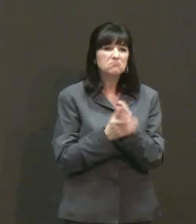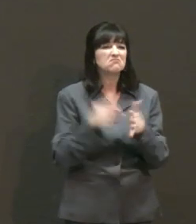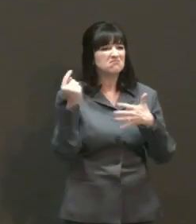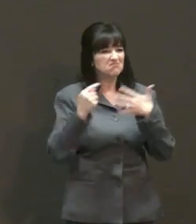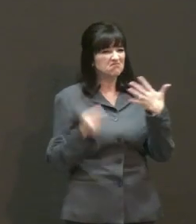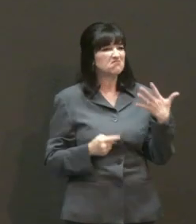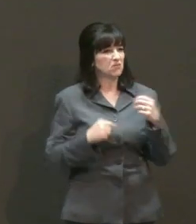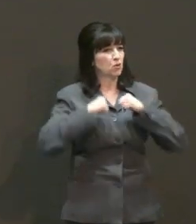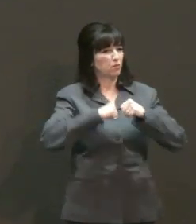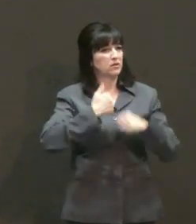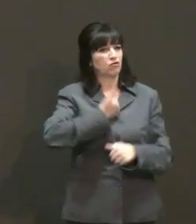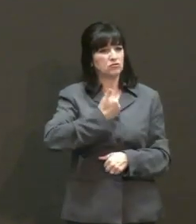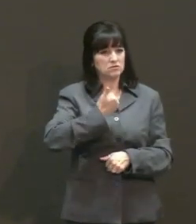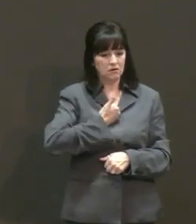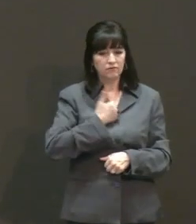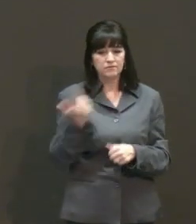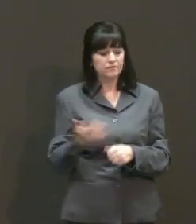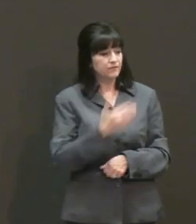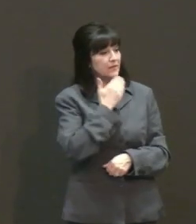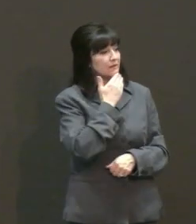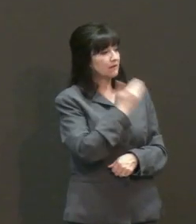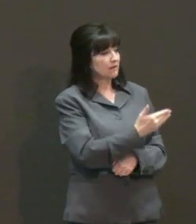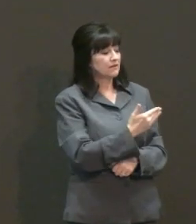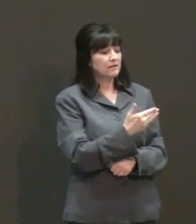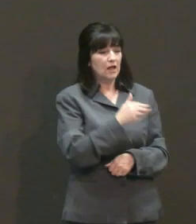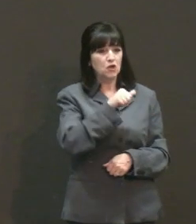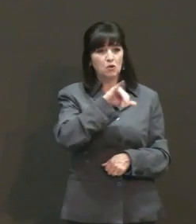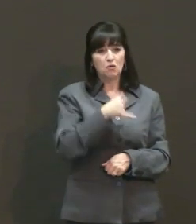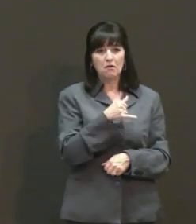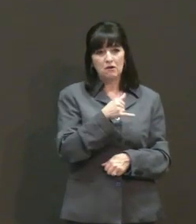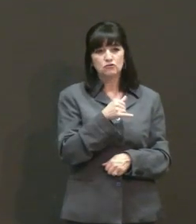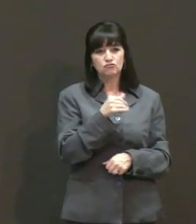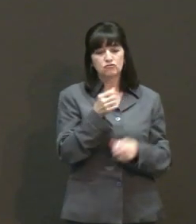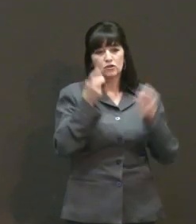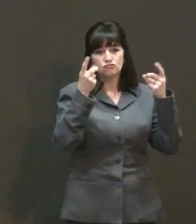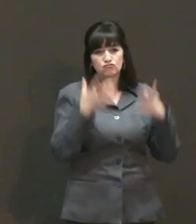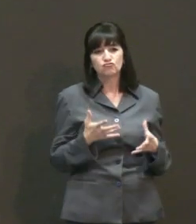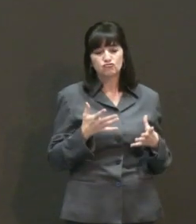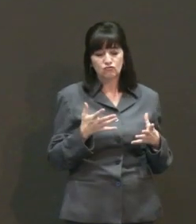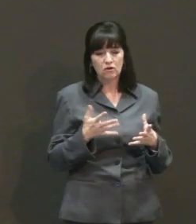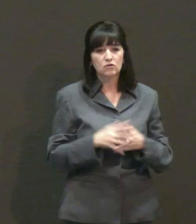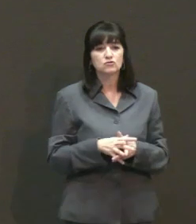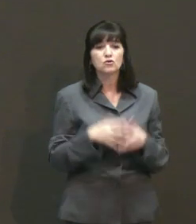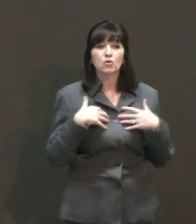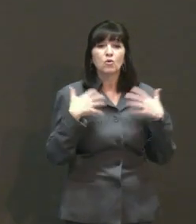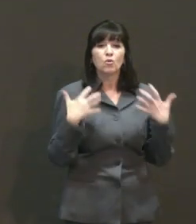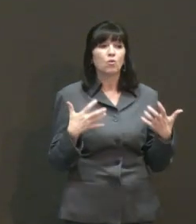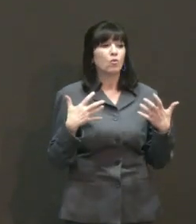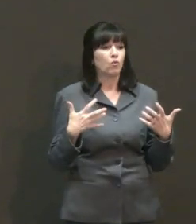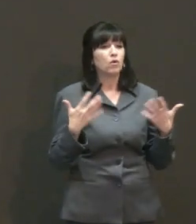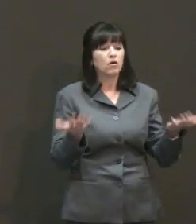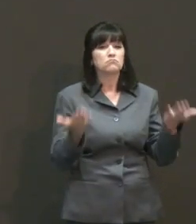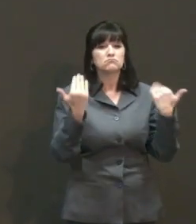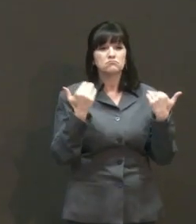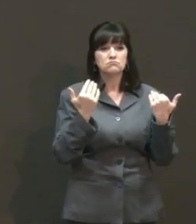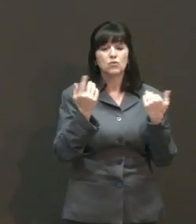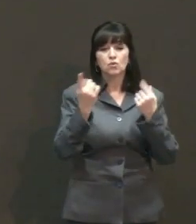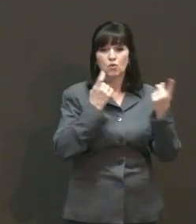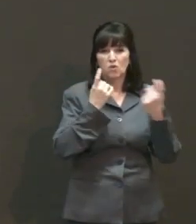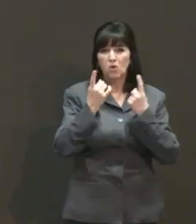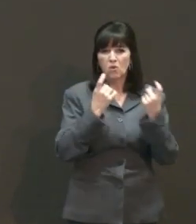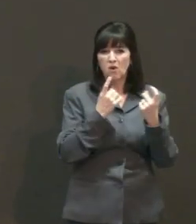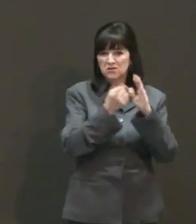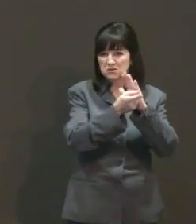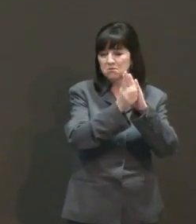Governor. So thank you, Director Schall, and I'm going to open it up in a minute for questions, the media that's gathered here,